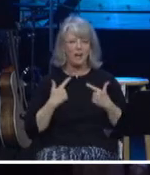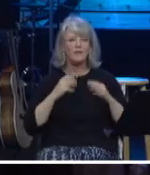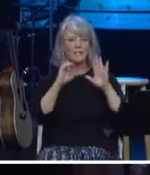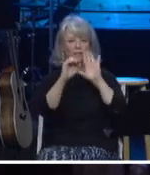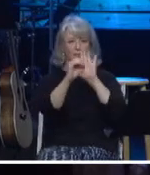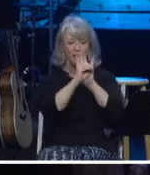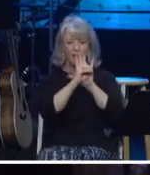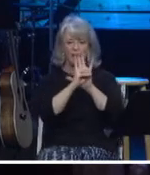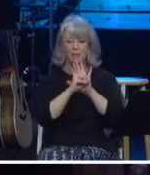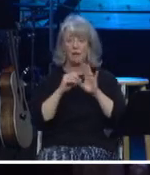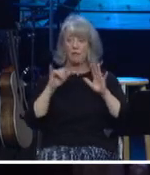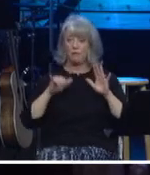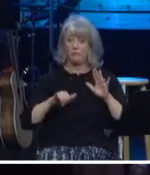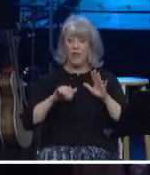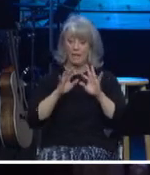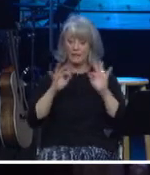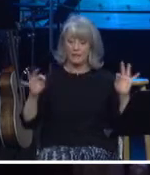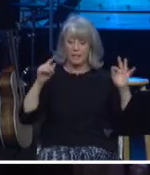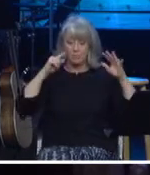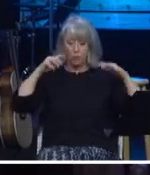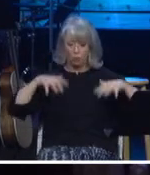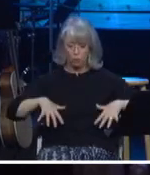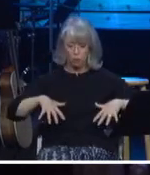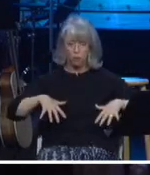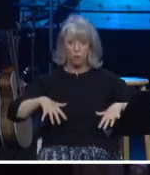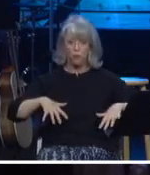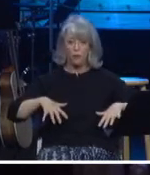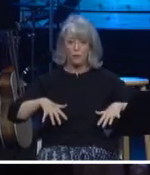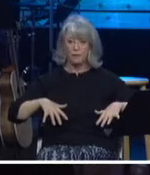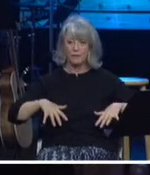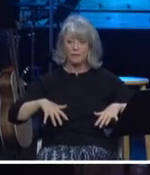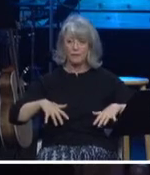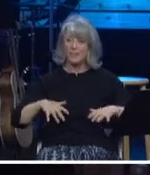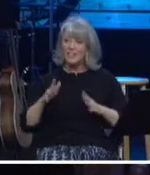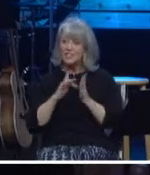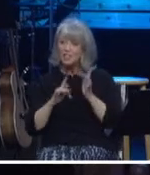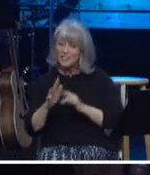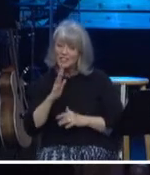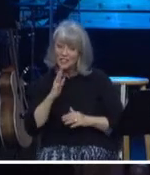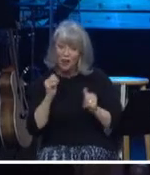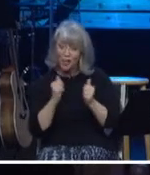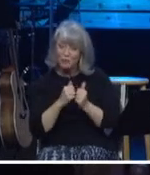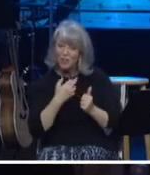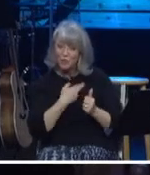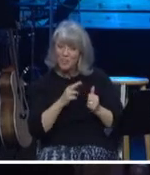That is a striking statement, given who Jesus is talking to.